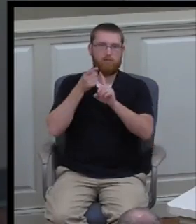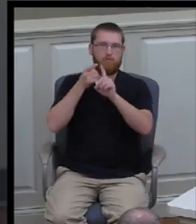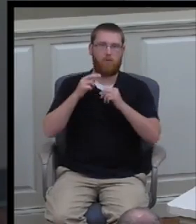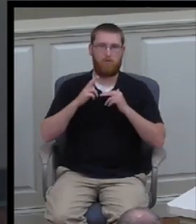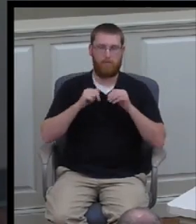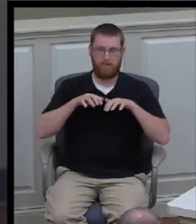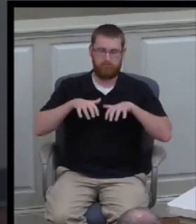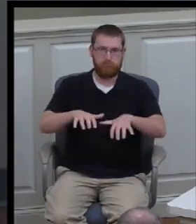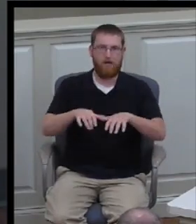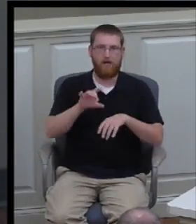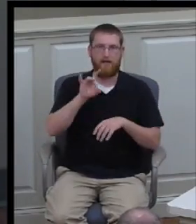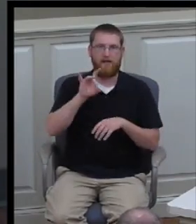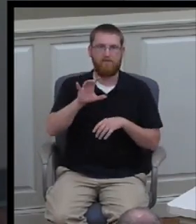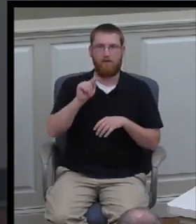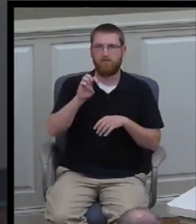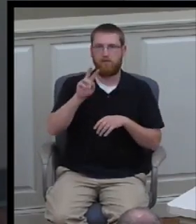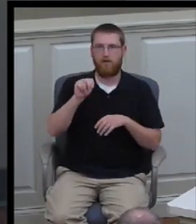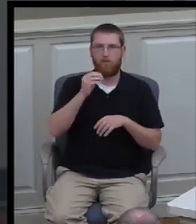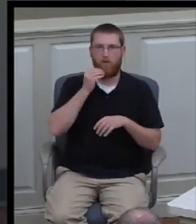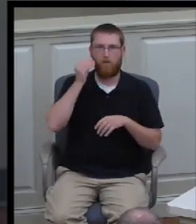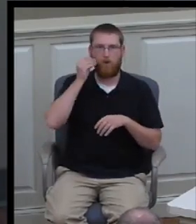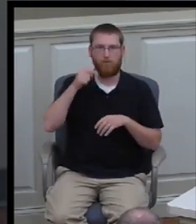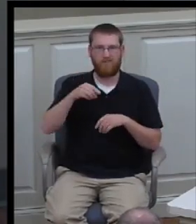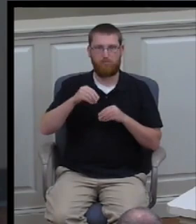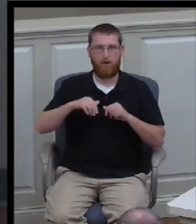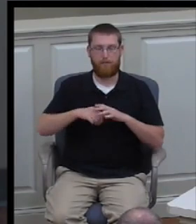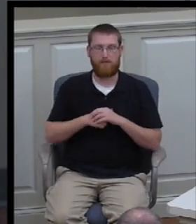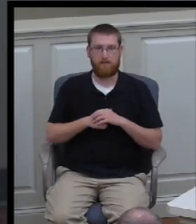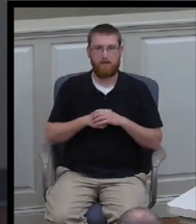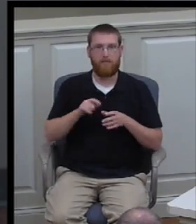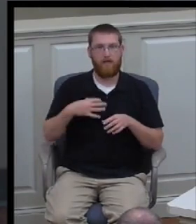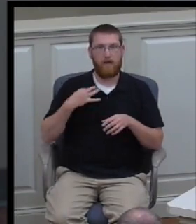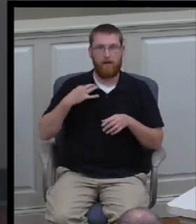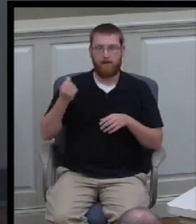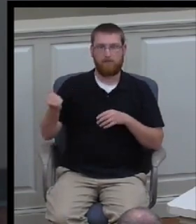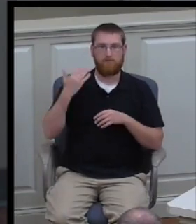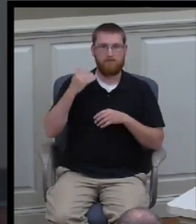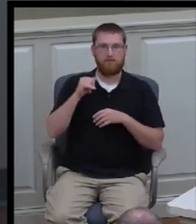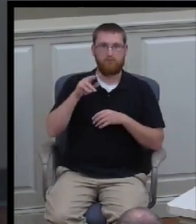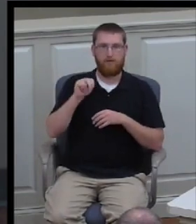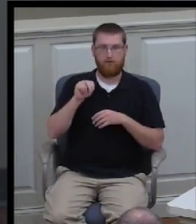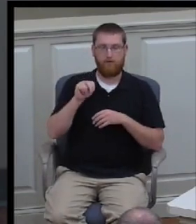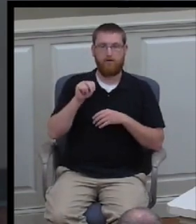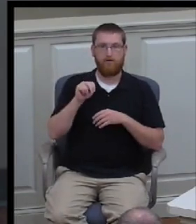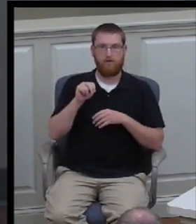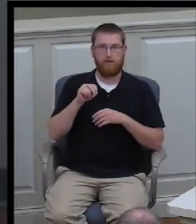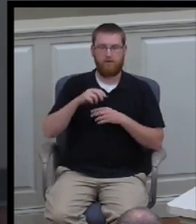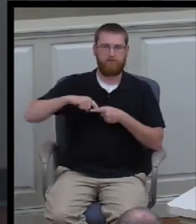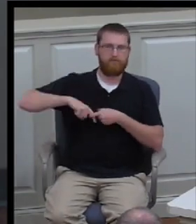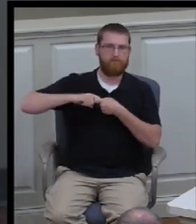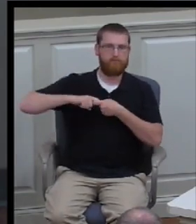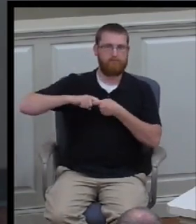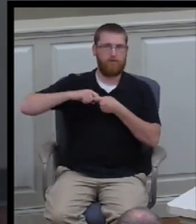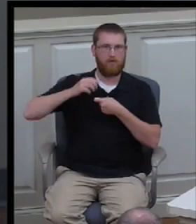many as 85 townhomes on this property. That application came in January and was tabled.